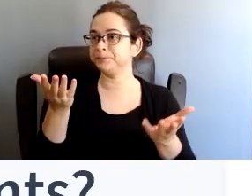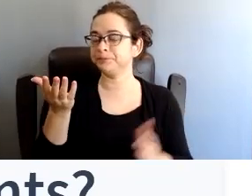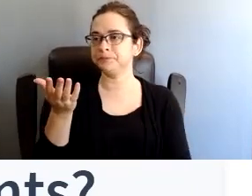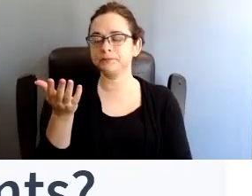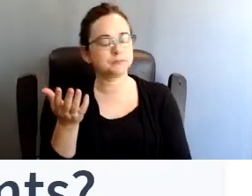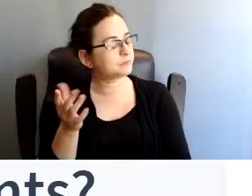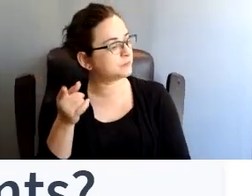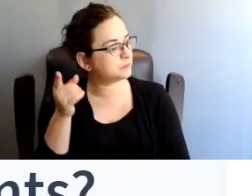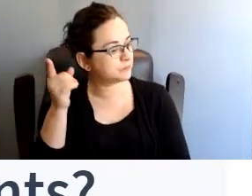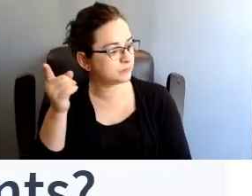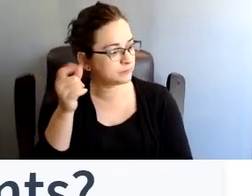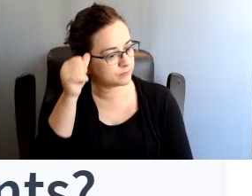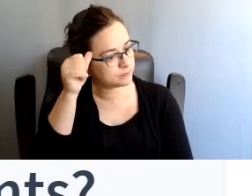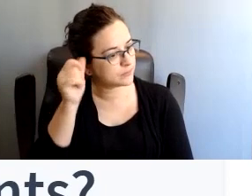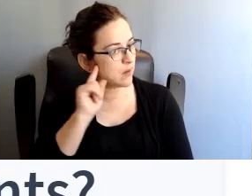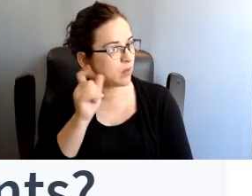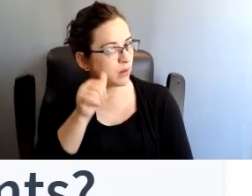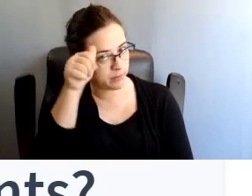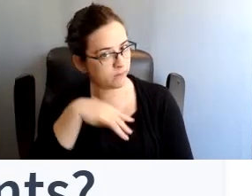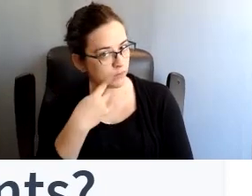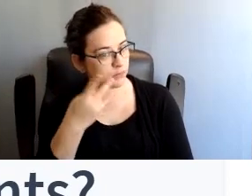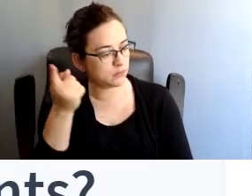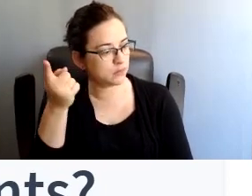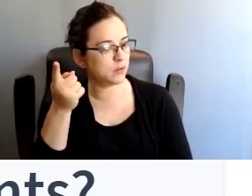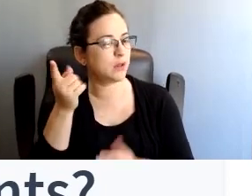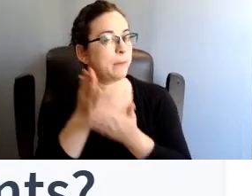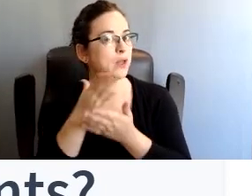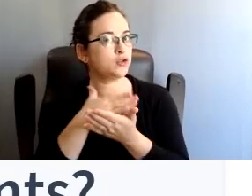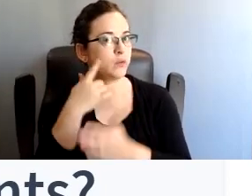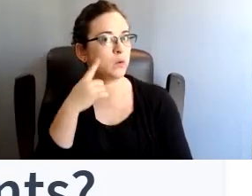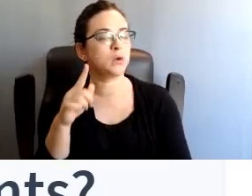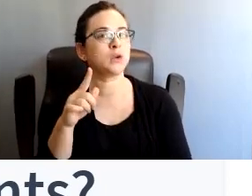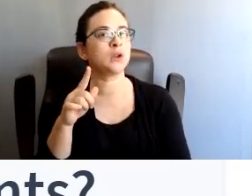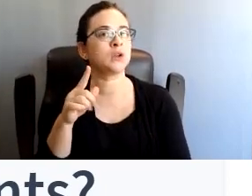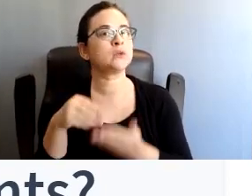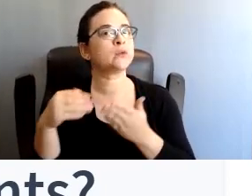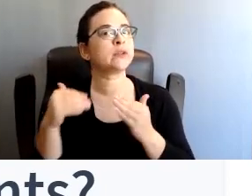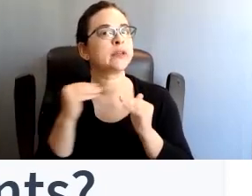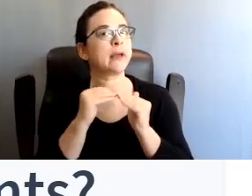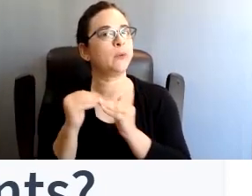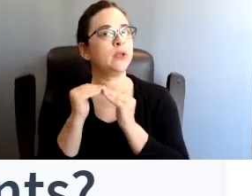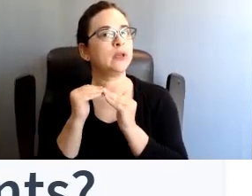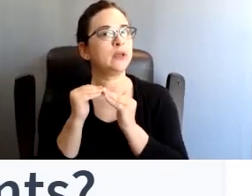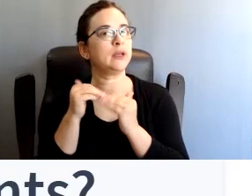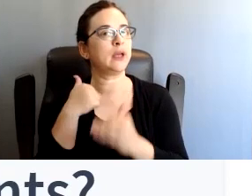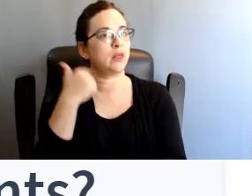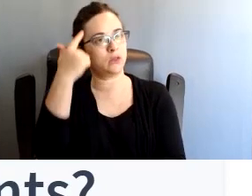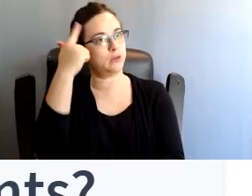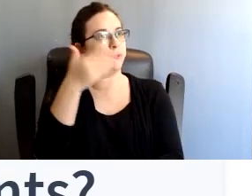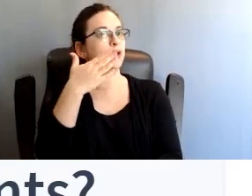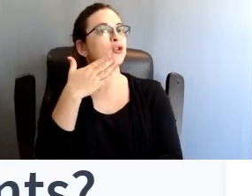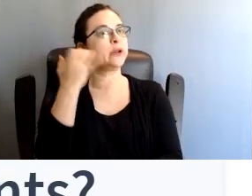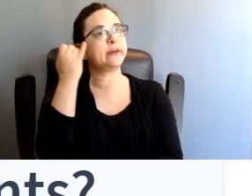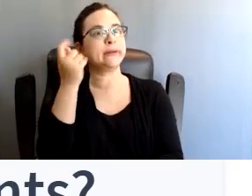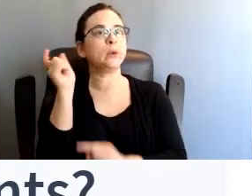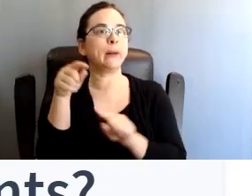as well. My name is Zach Schatz. I'm the budget tech for student equity. And I just thought it would be good to be here to kind of hear what some of